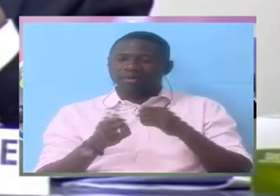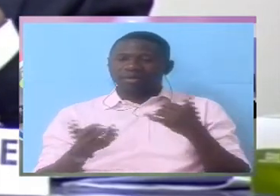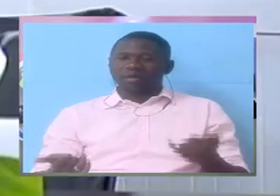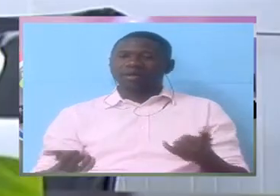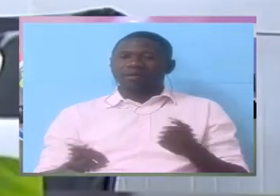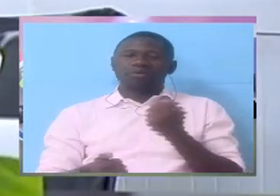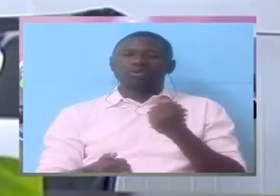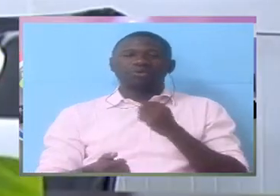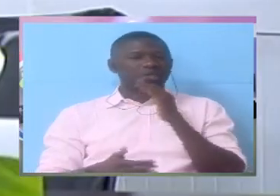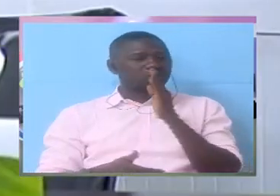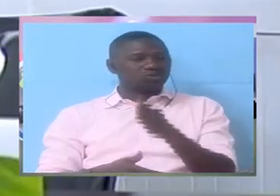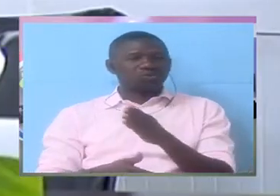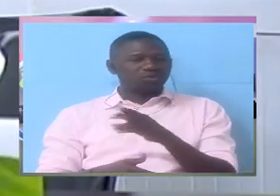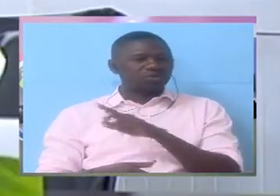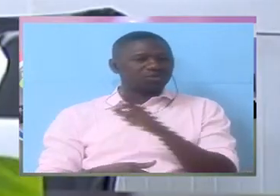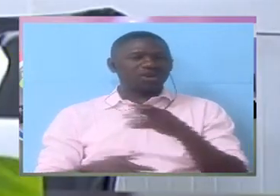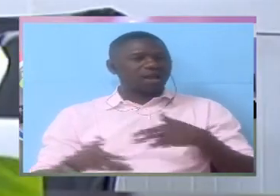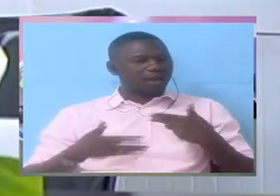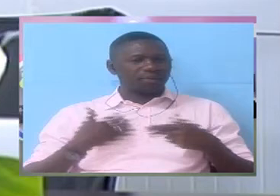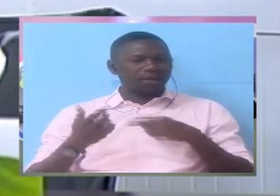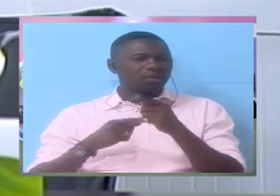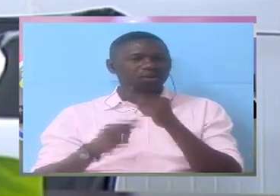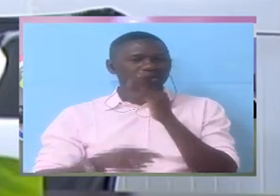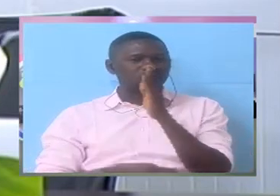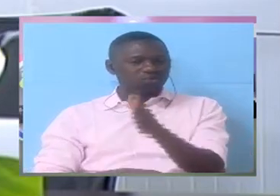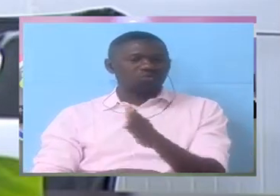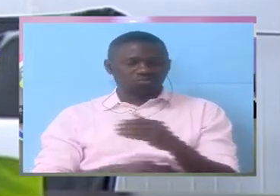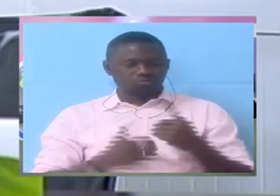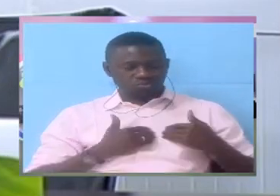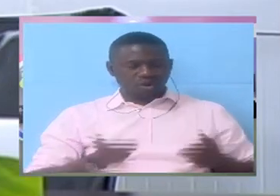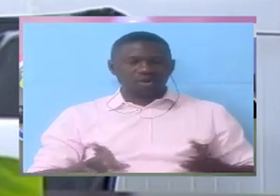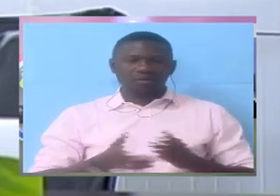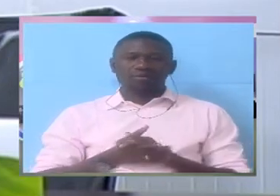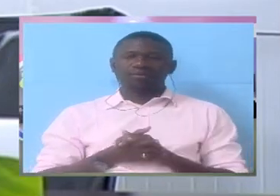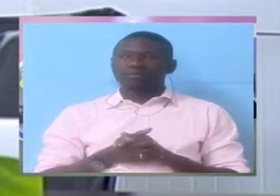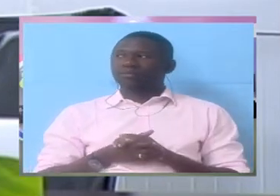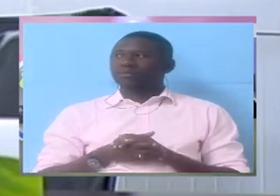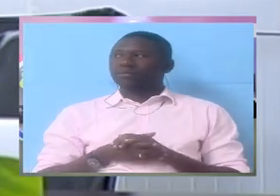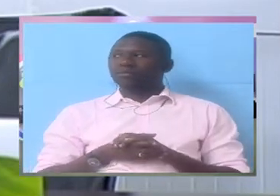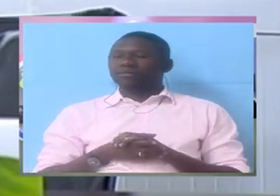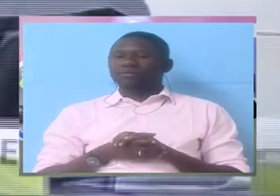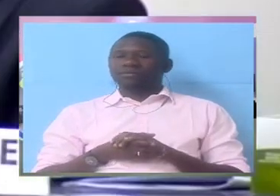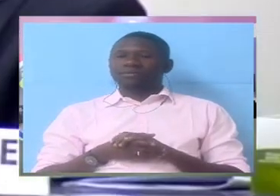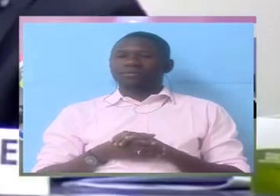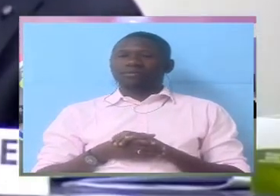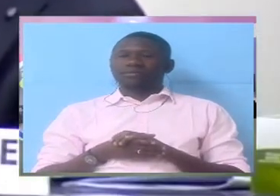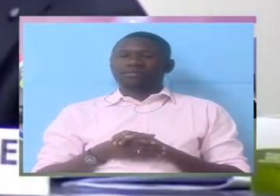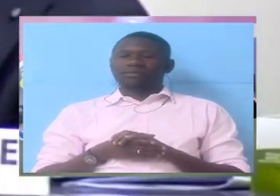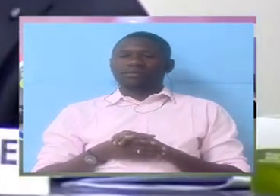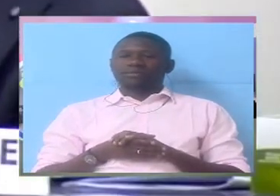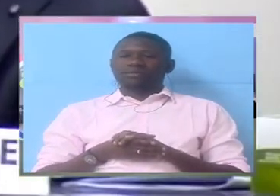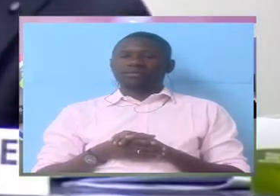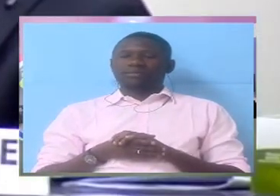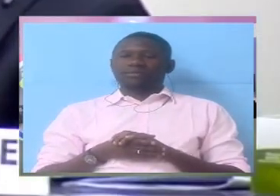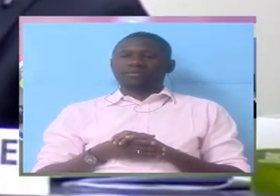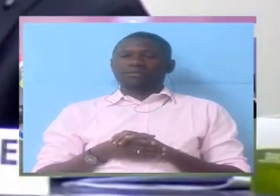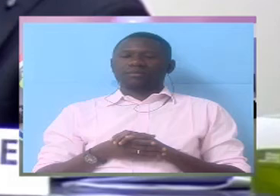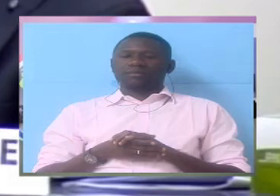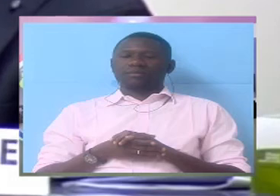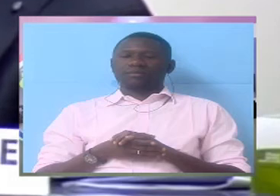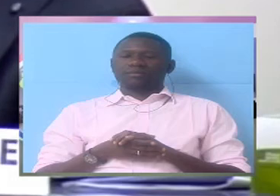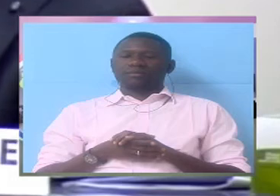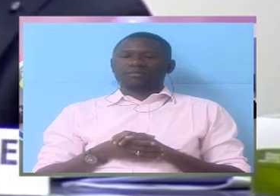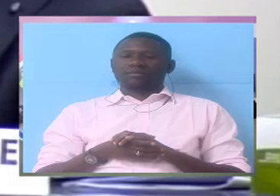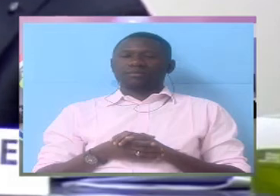No. Hakilo amunta ika nyala tombone hakilo bebula la menula. Wasn't the case